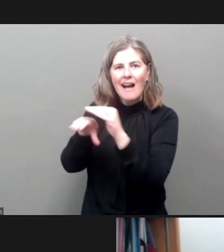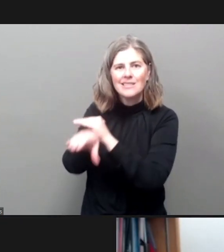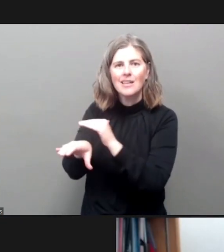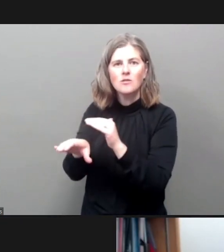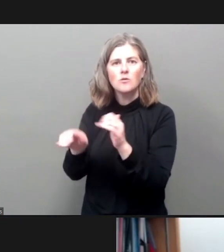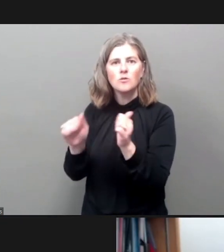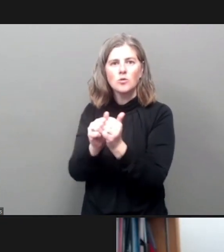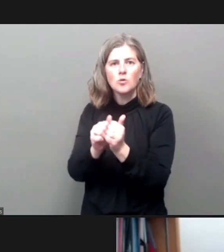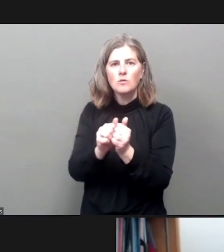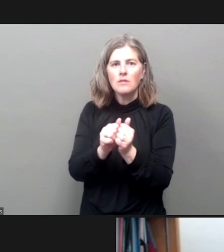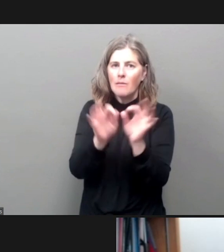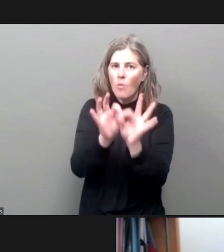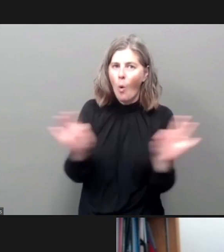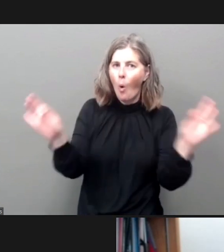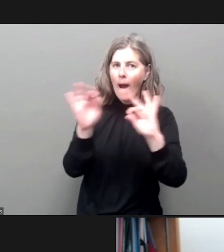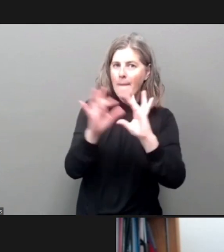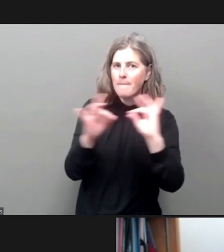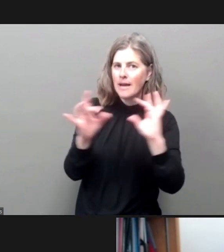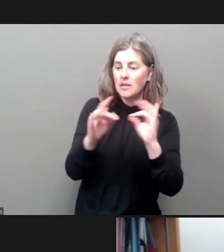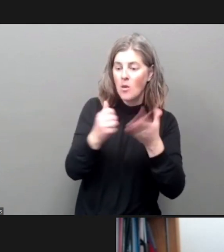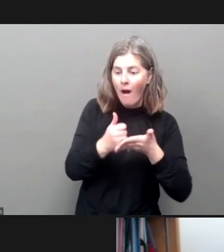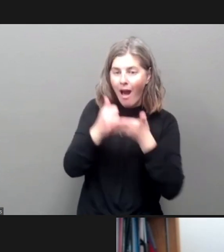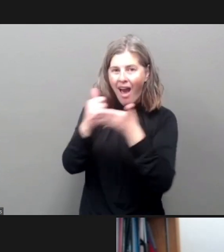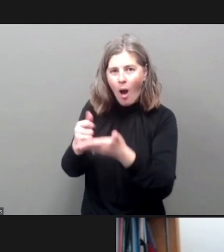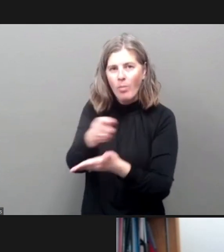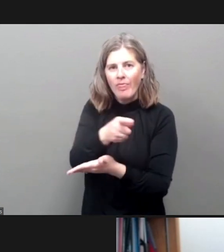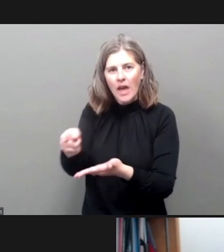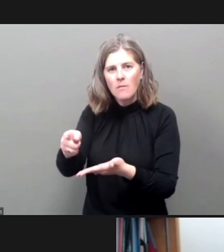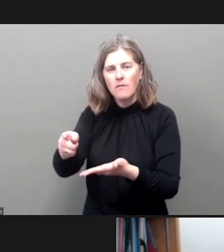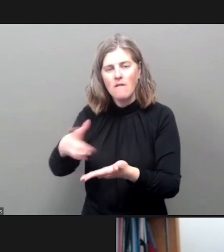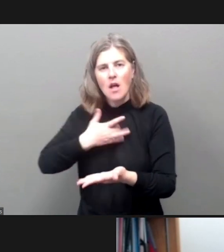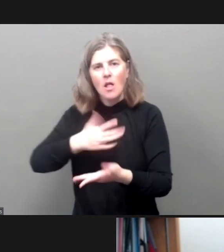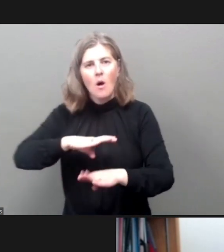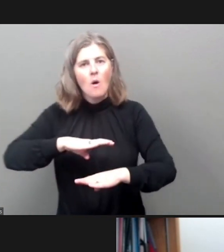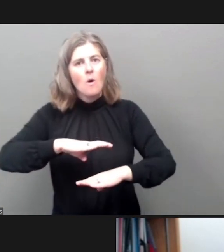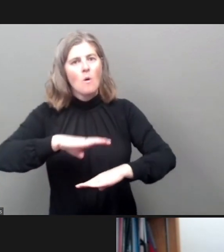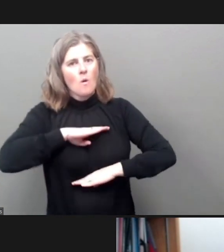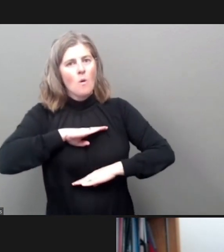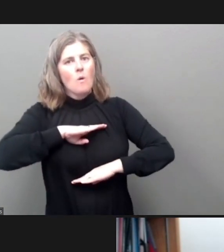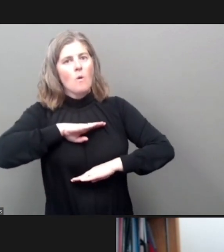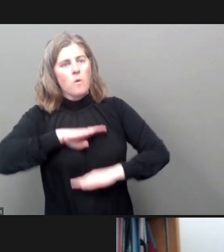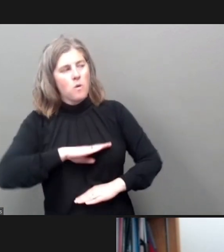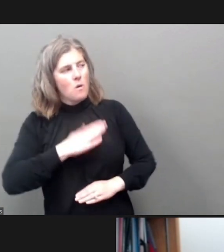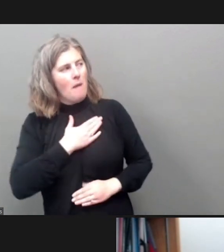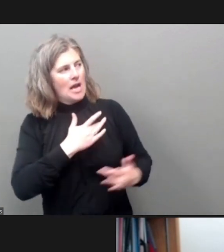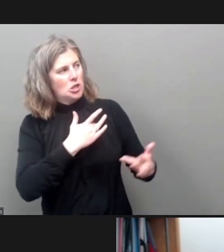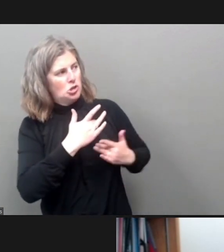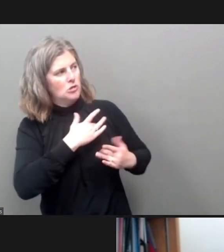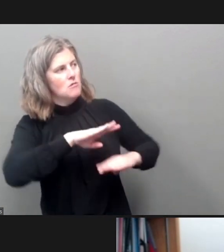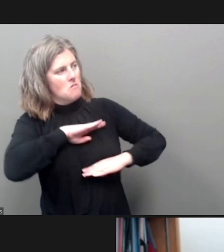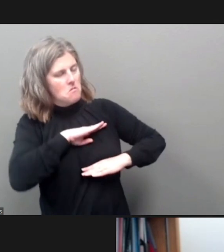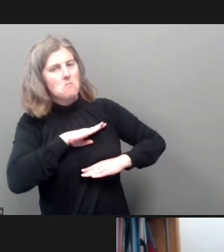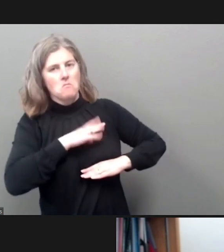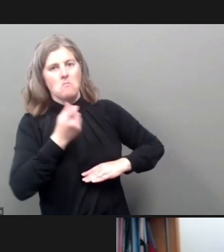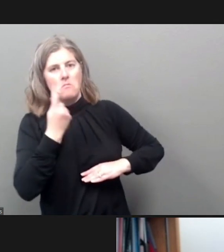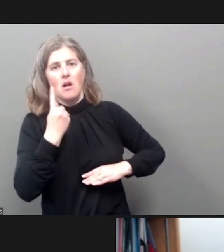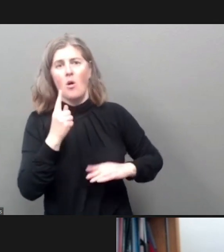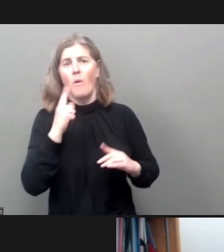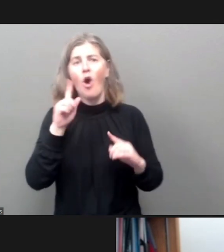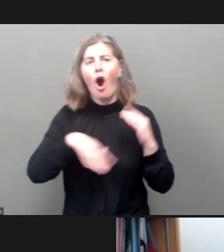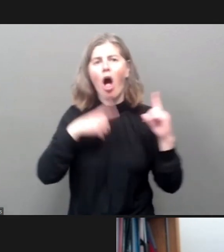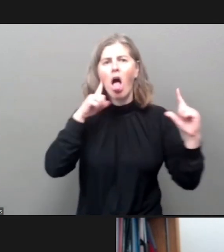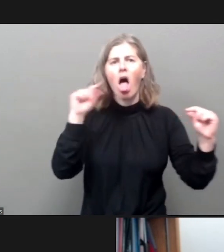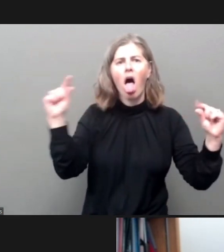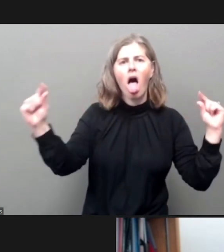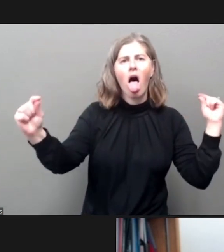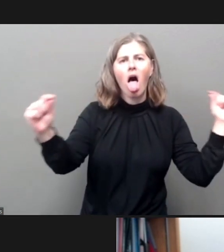key messages that would be helpful to answer people's concerns, because, everyone is hearing different things.